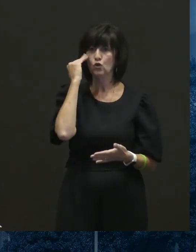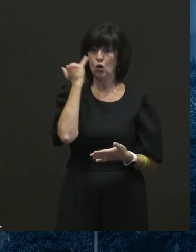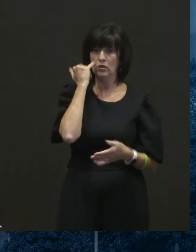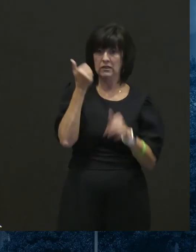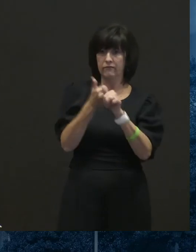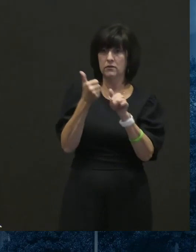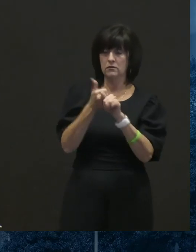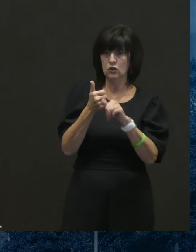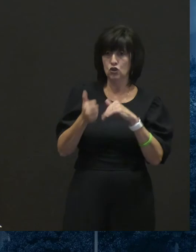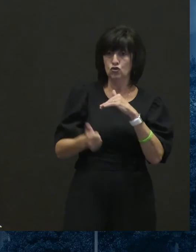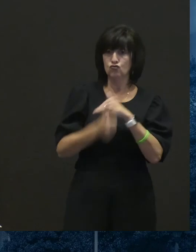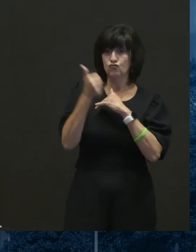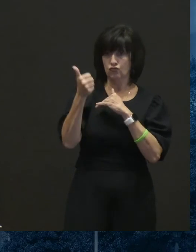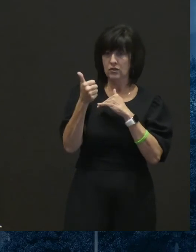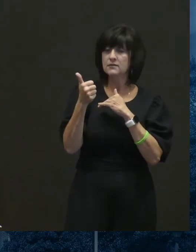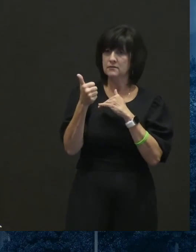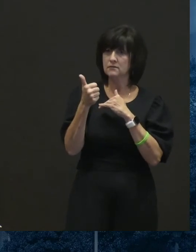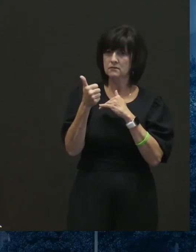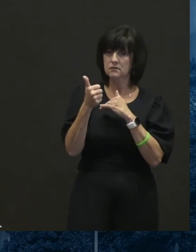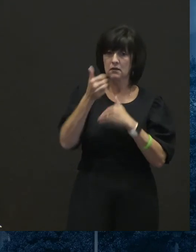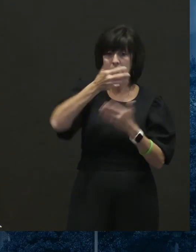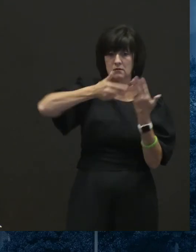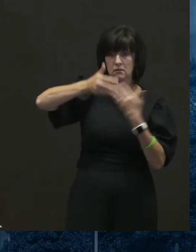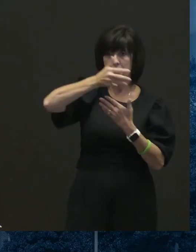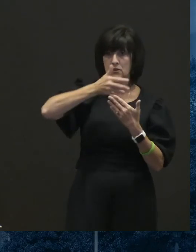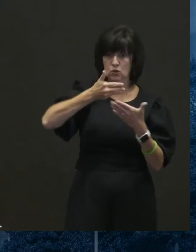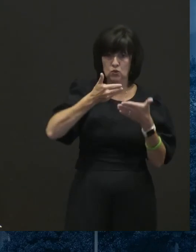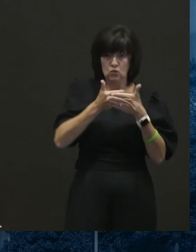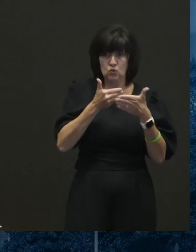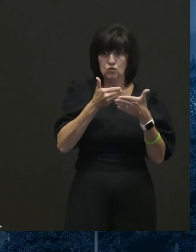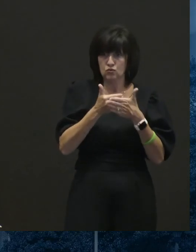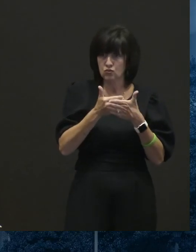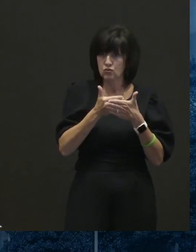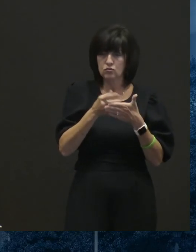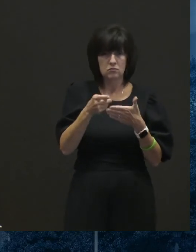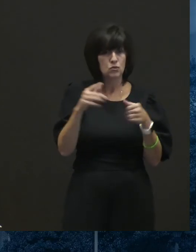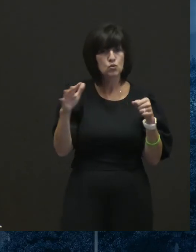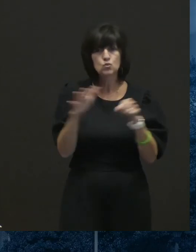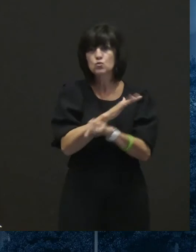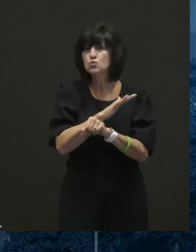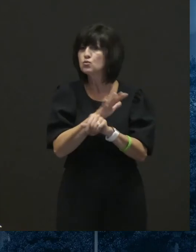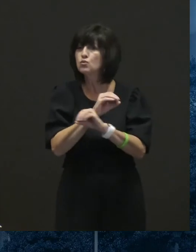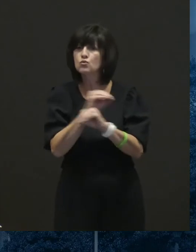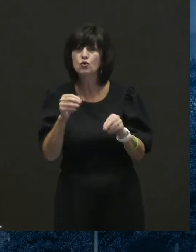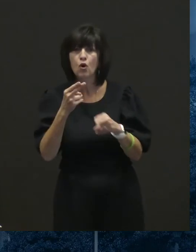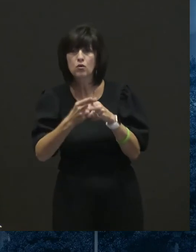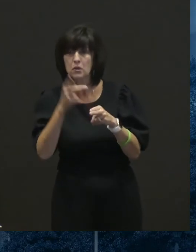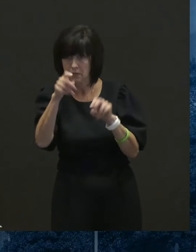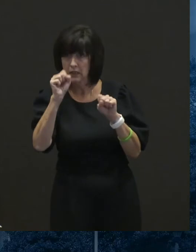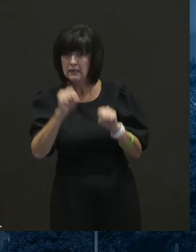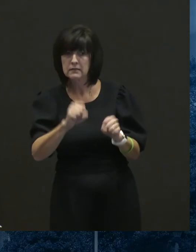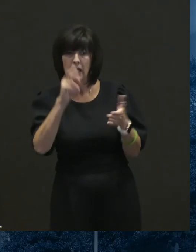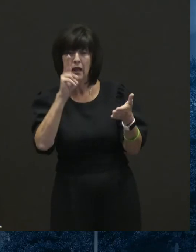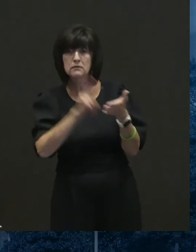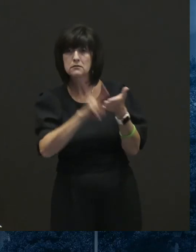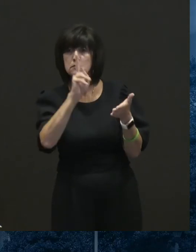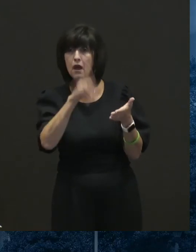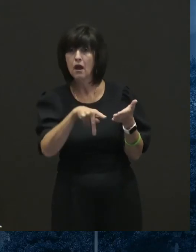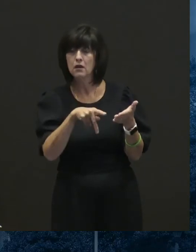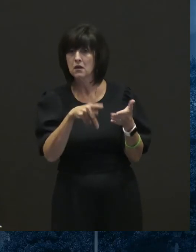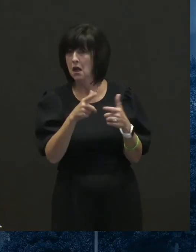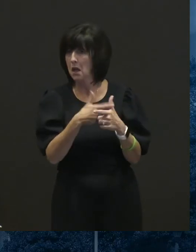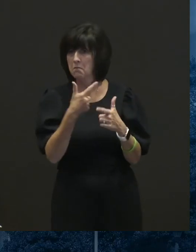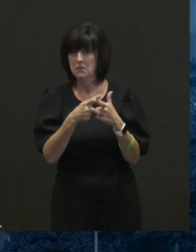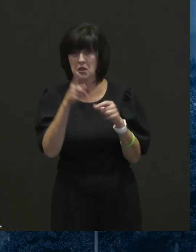tested positive. Completely anonymous, completely voluntary. You can sign up and then not trigger it if you